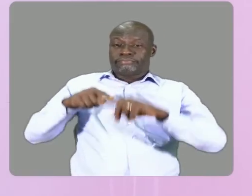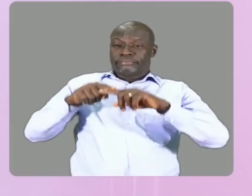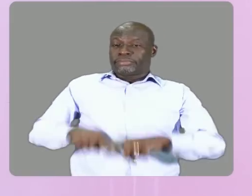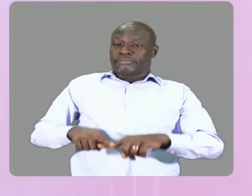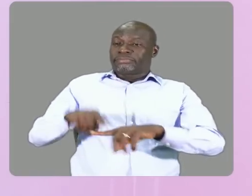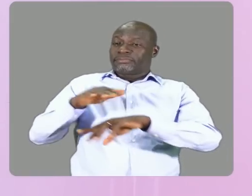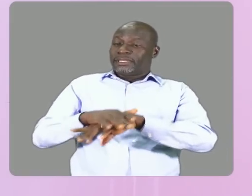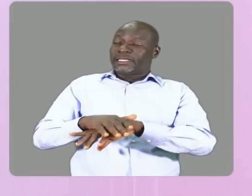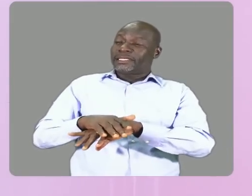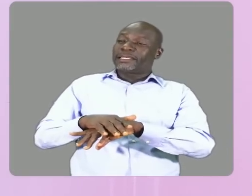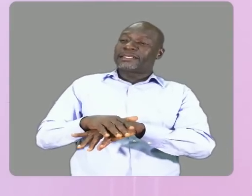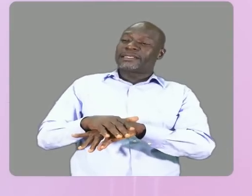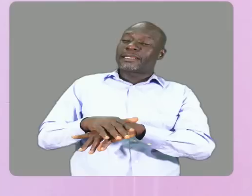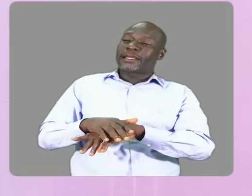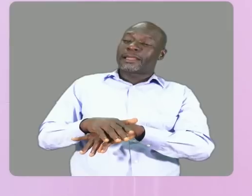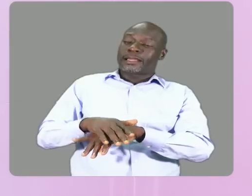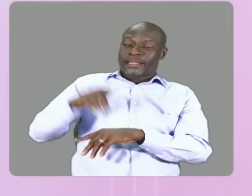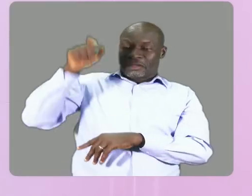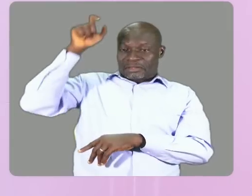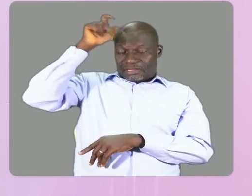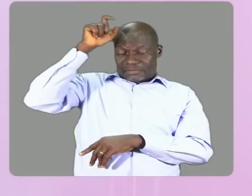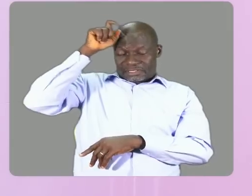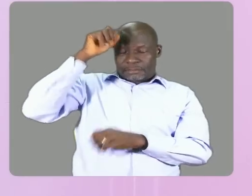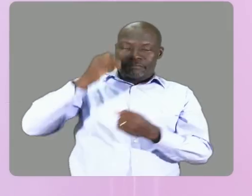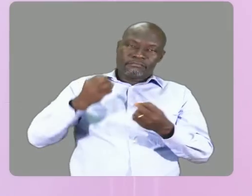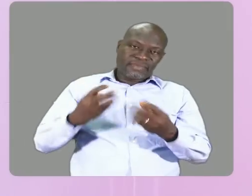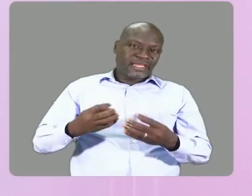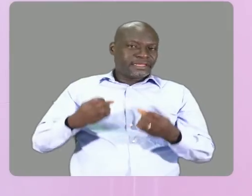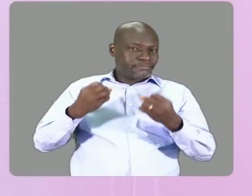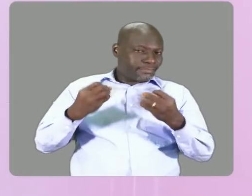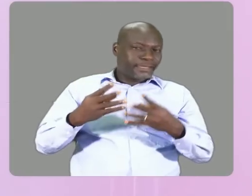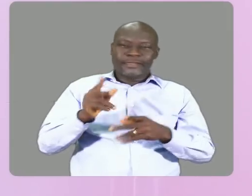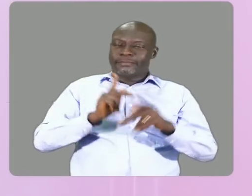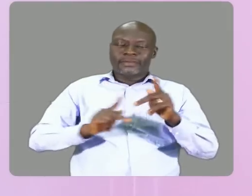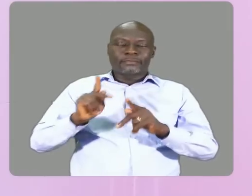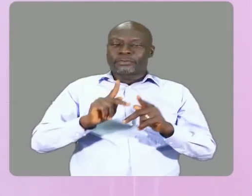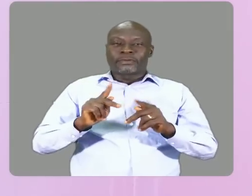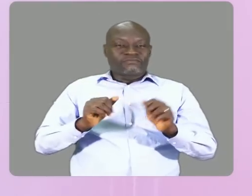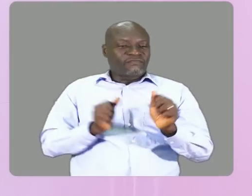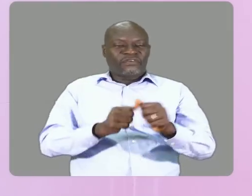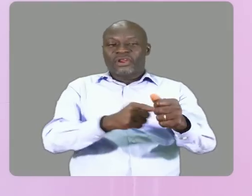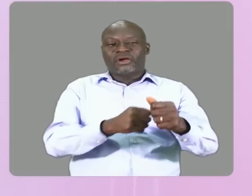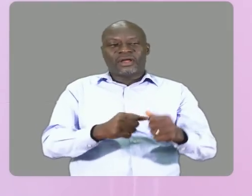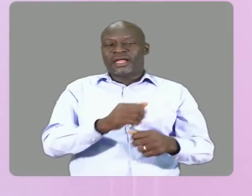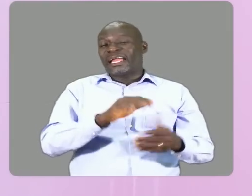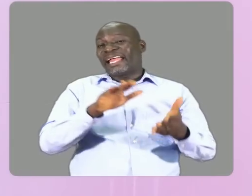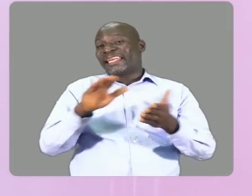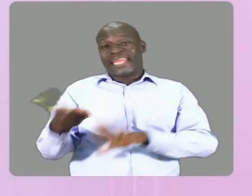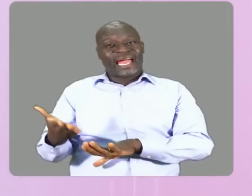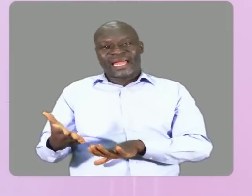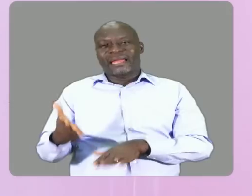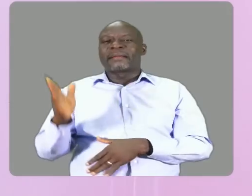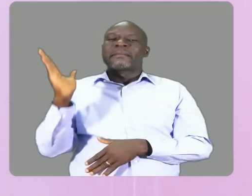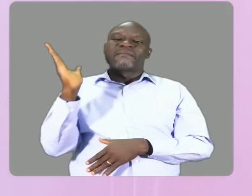ma no ahobambo ewo iwiase no majority of these people omo ewu owuo a